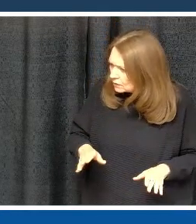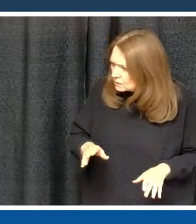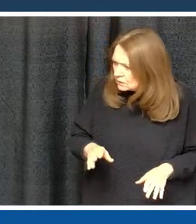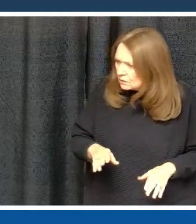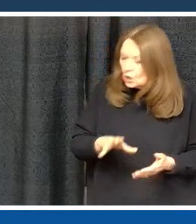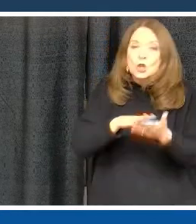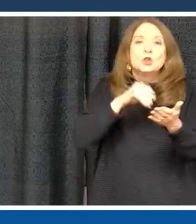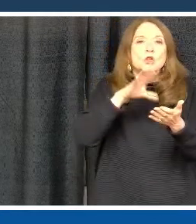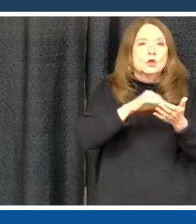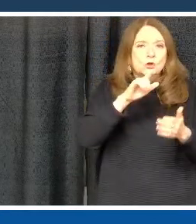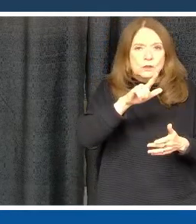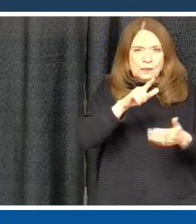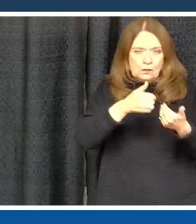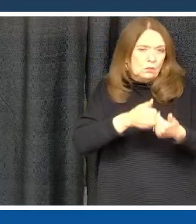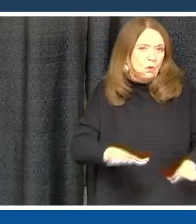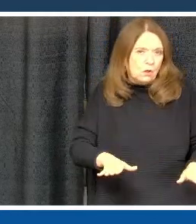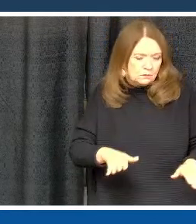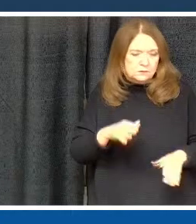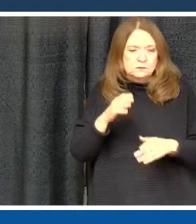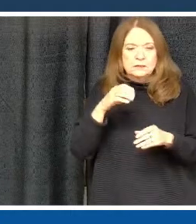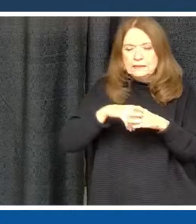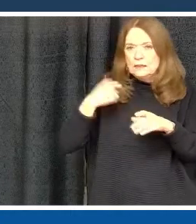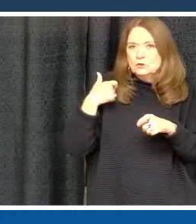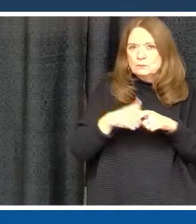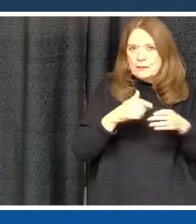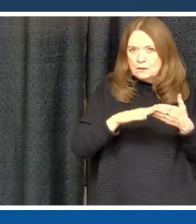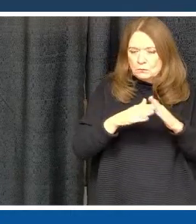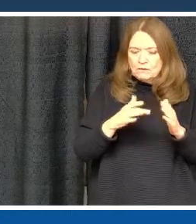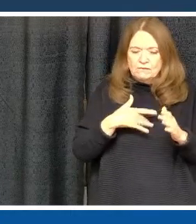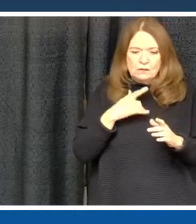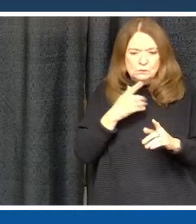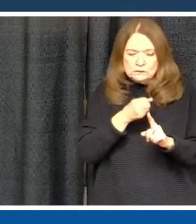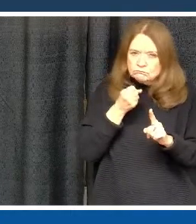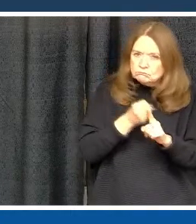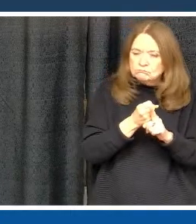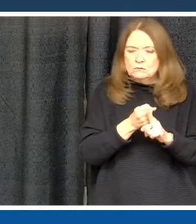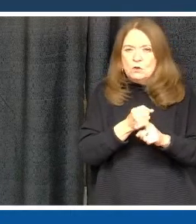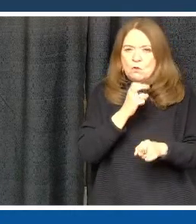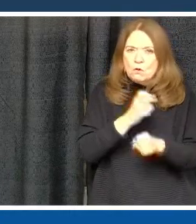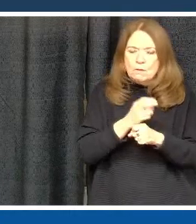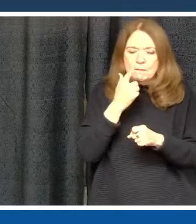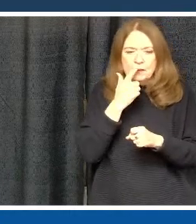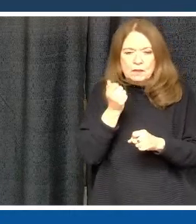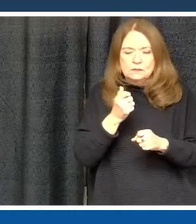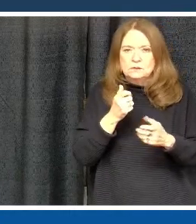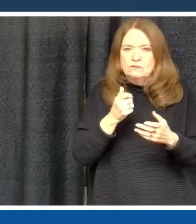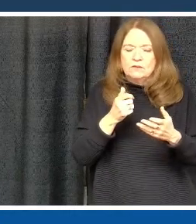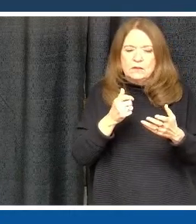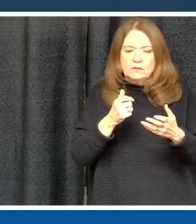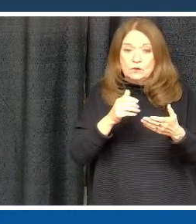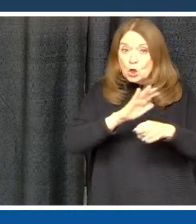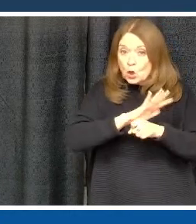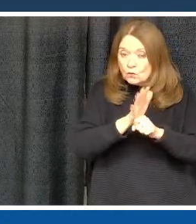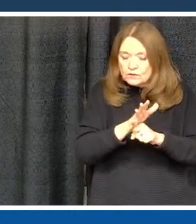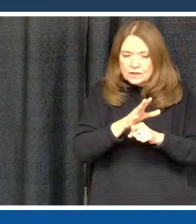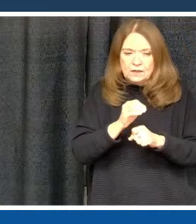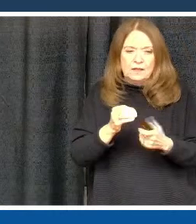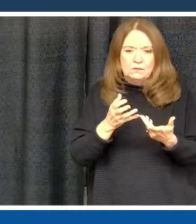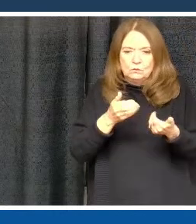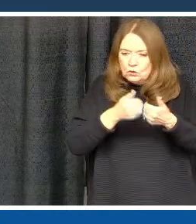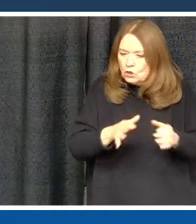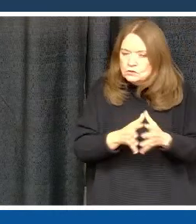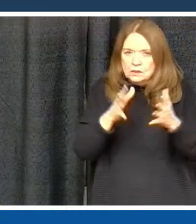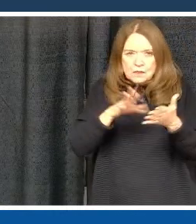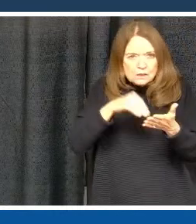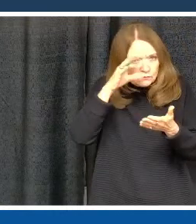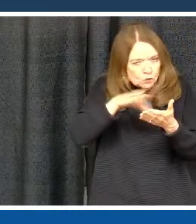I feel that the Hispanic community was hit hardest with the COVID, with the amount of learning loss that we have. The school board, they got